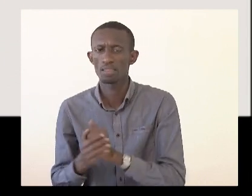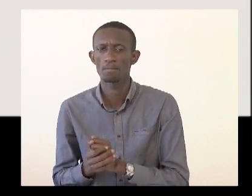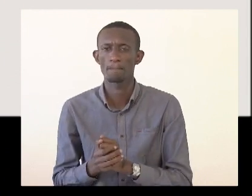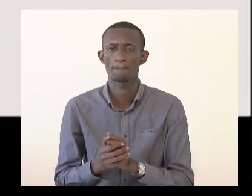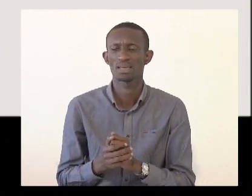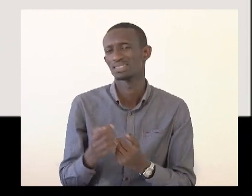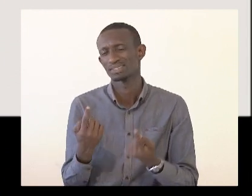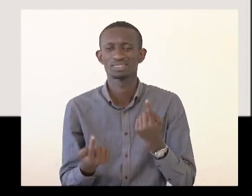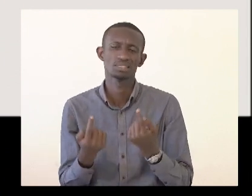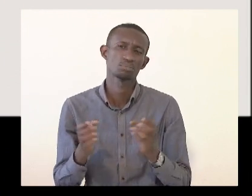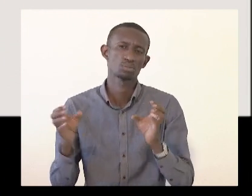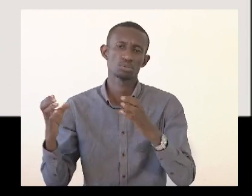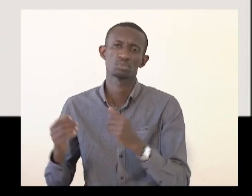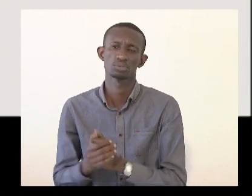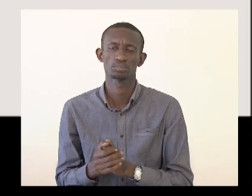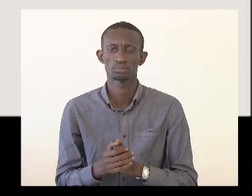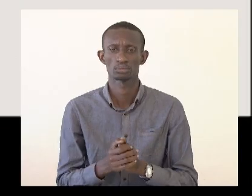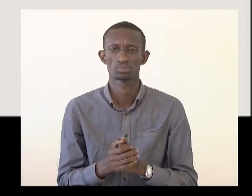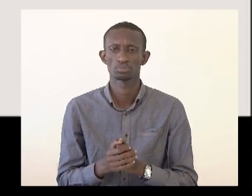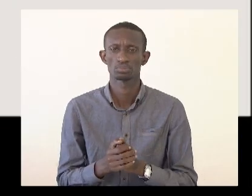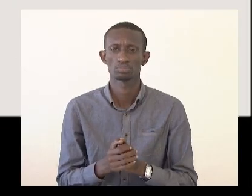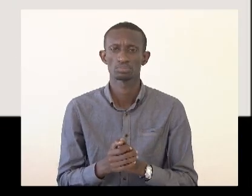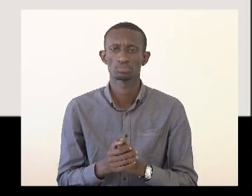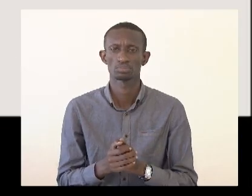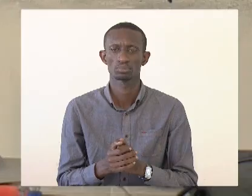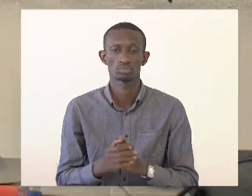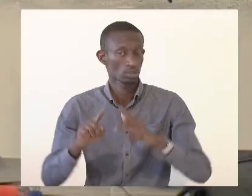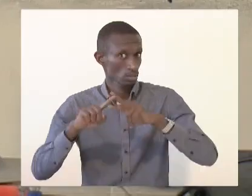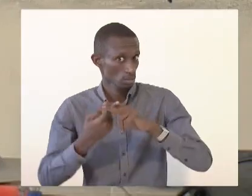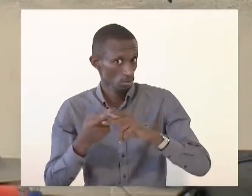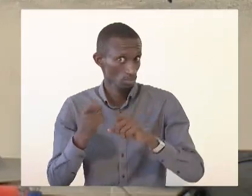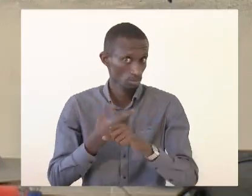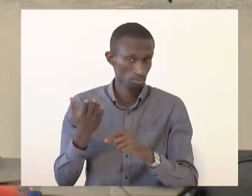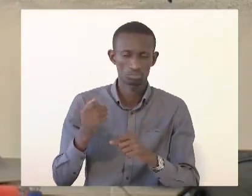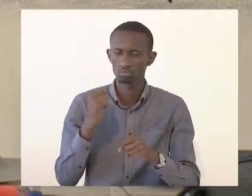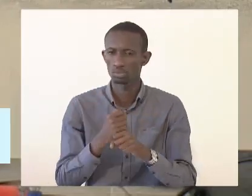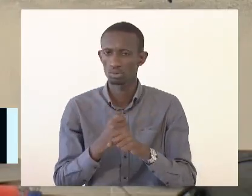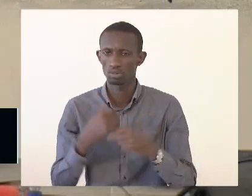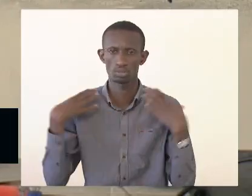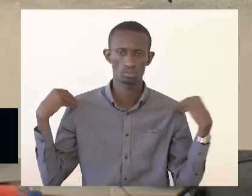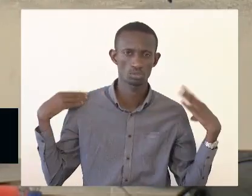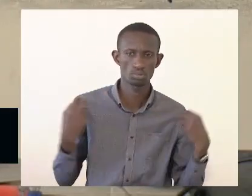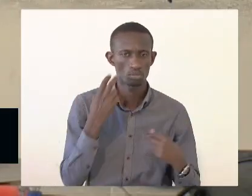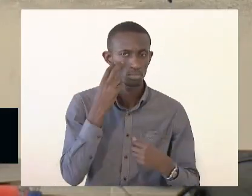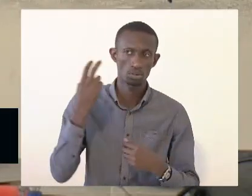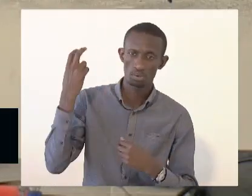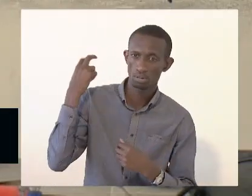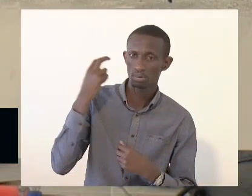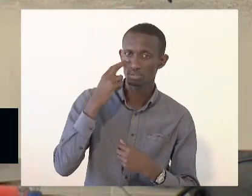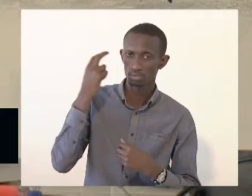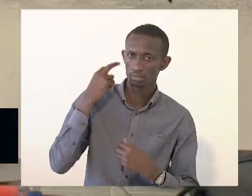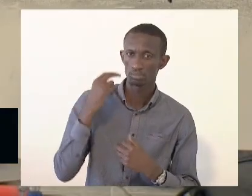common salts, of course, not all of them. So we are starting with a revision exercise, which